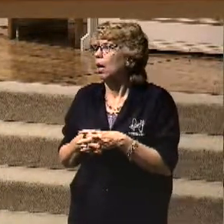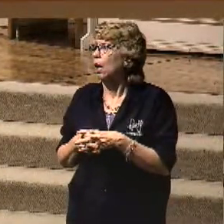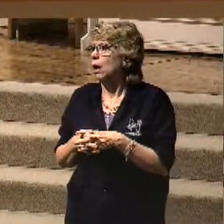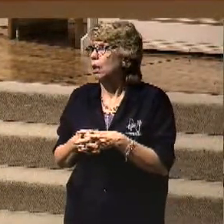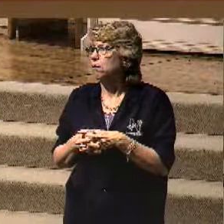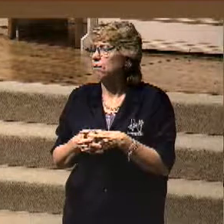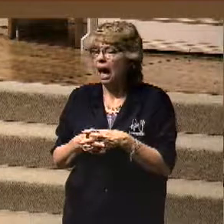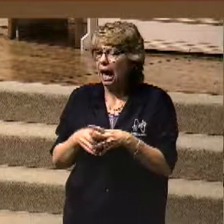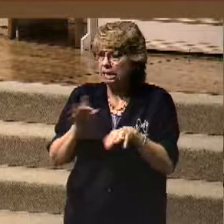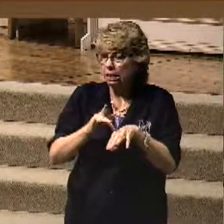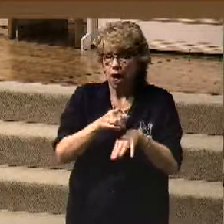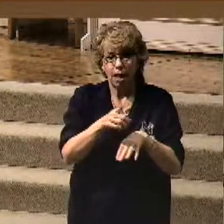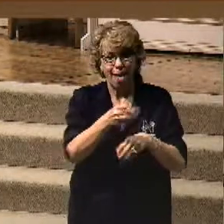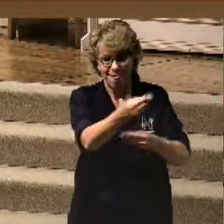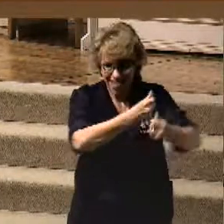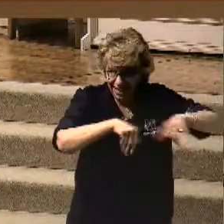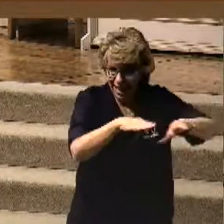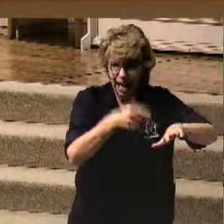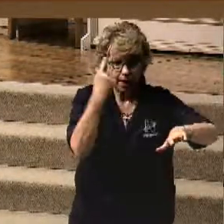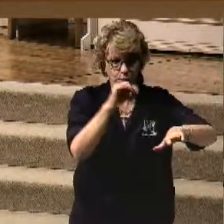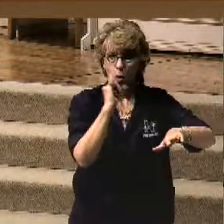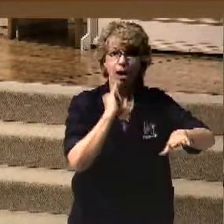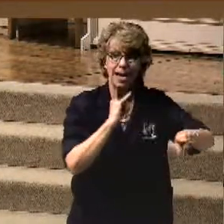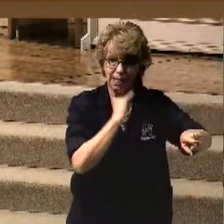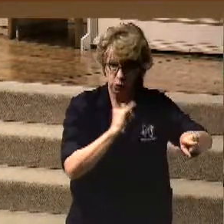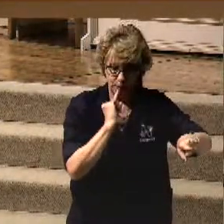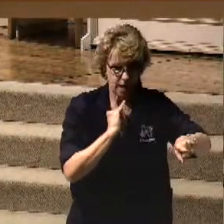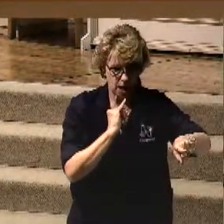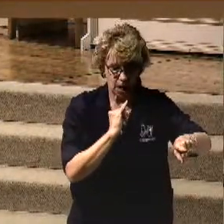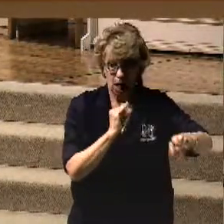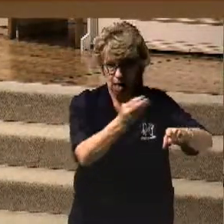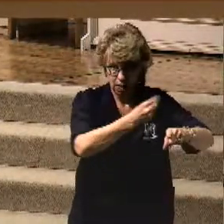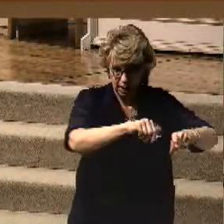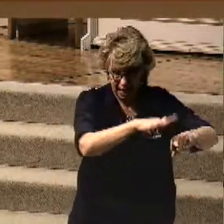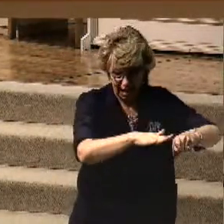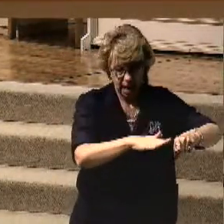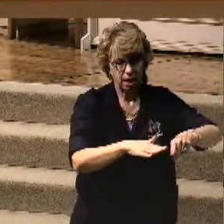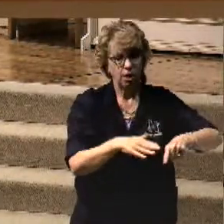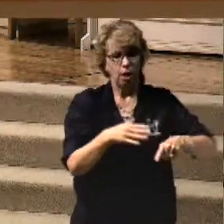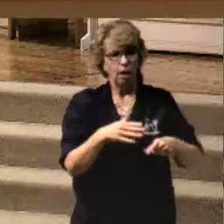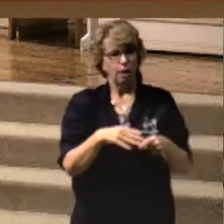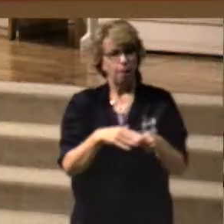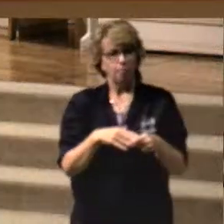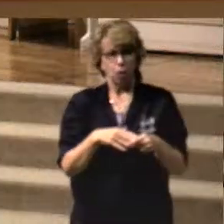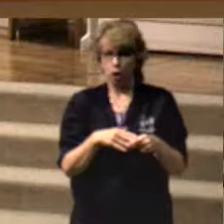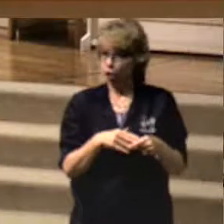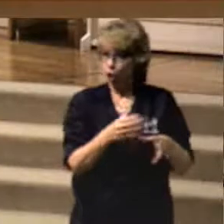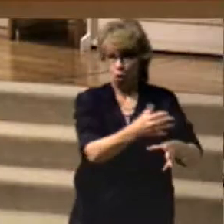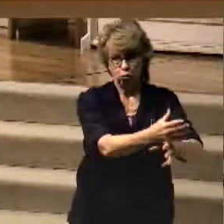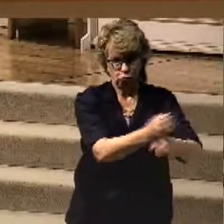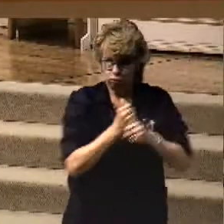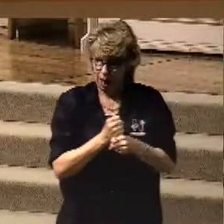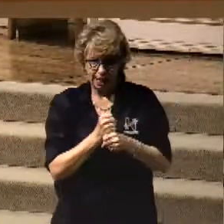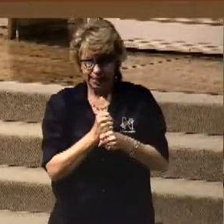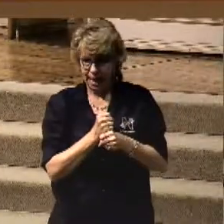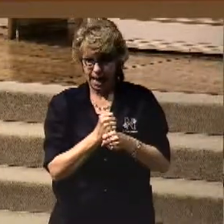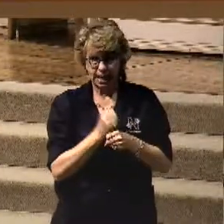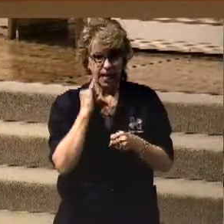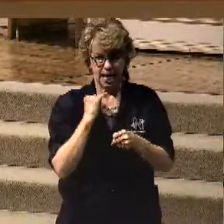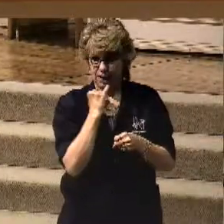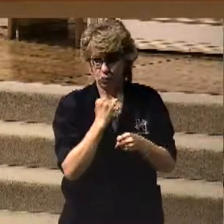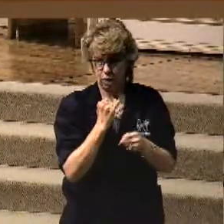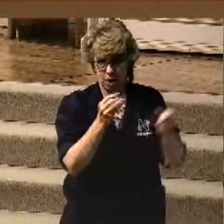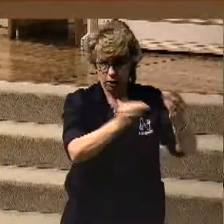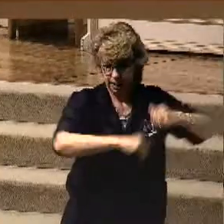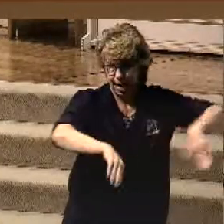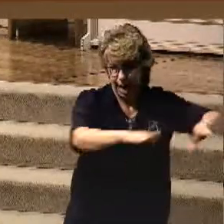kind of mentioned this, the land intended to Israel. Don't take what applies to Israel and try to force it in some way